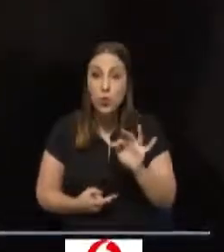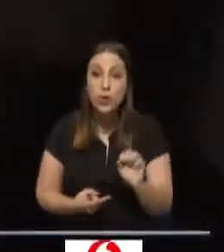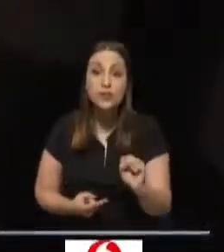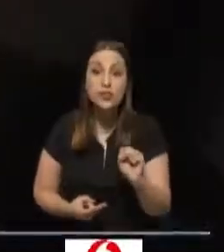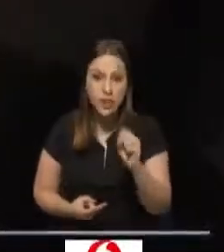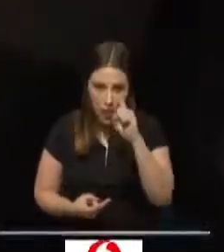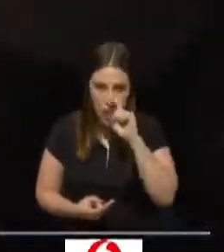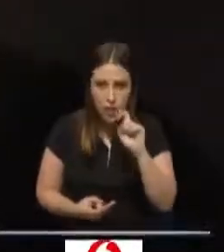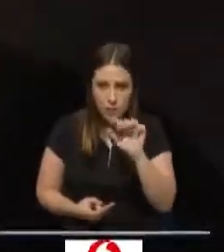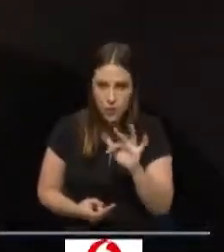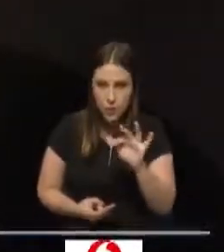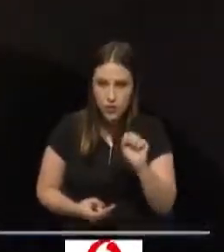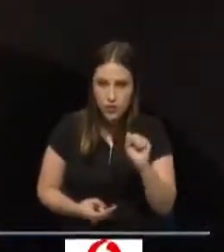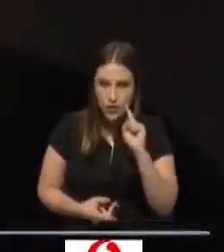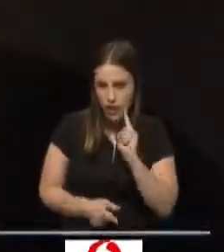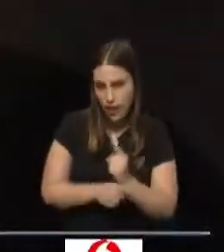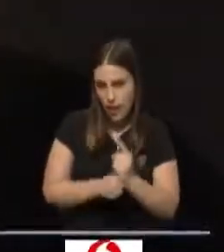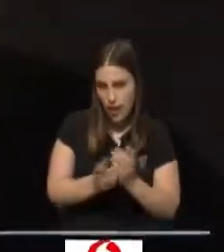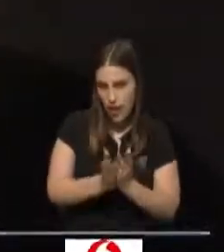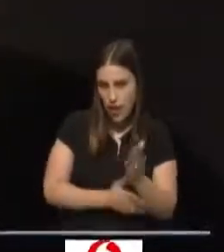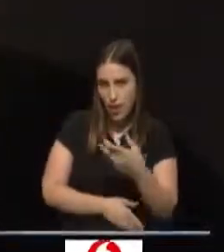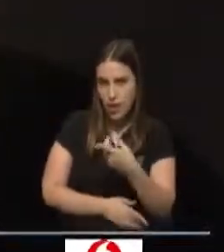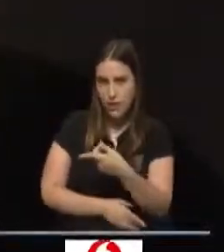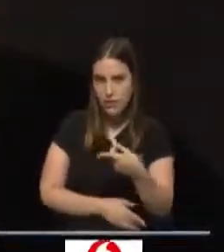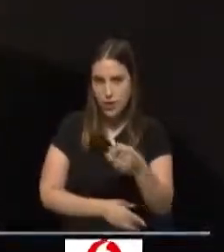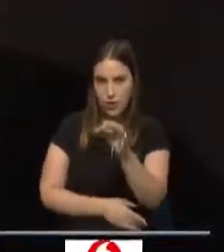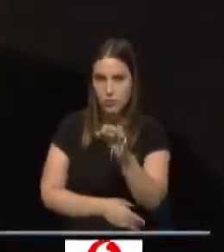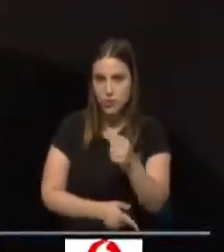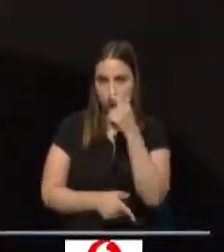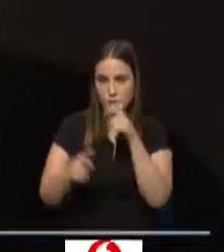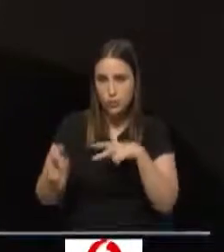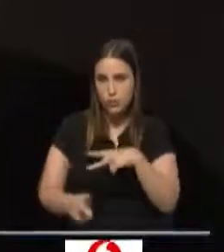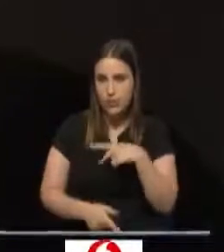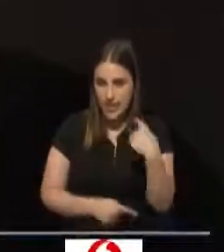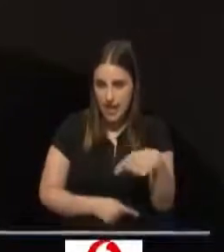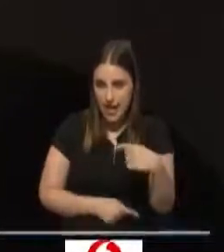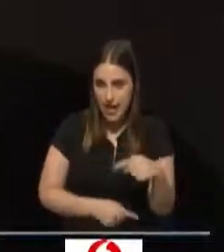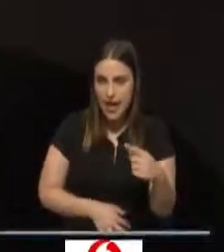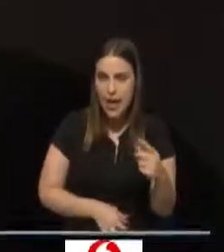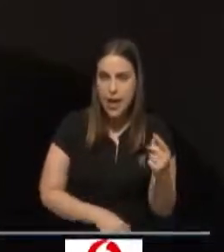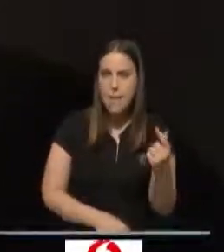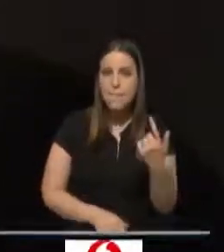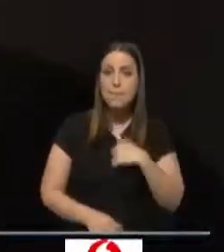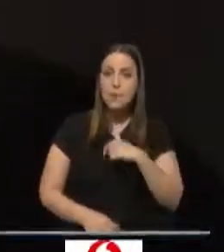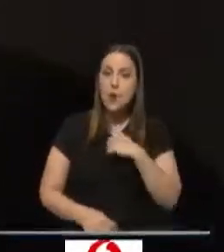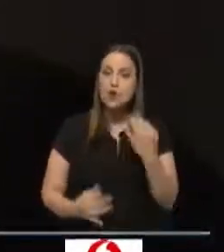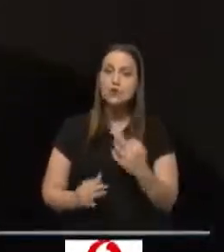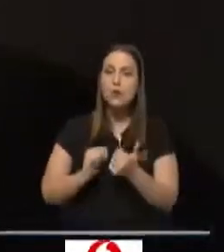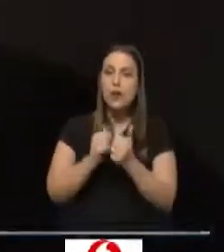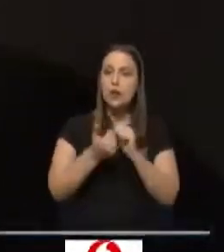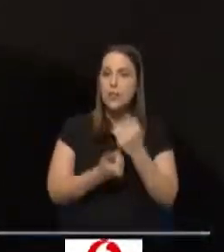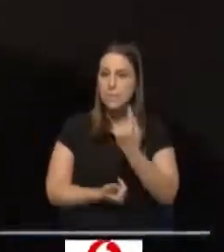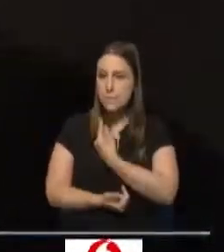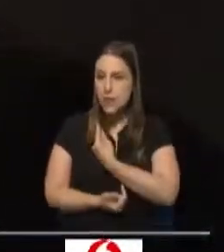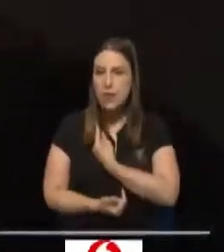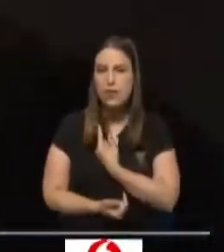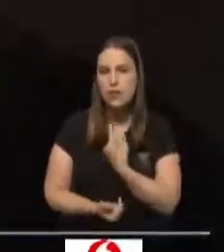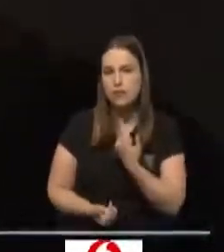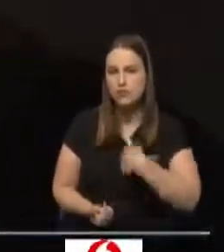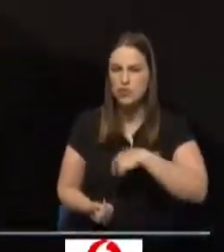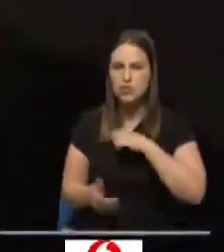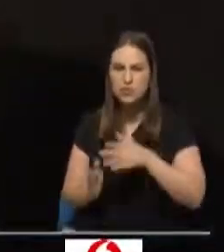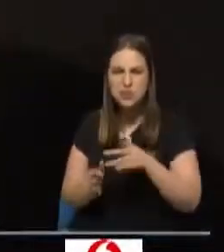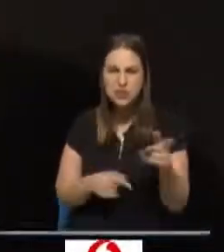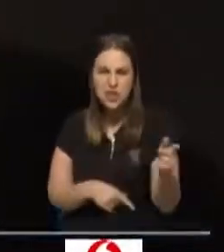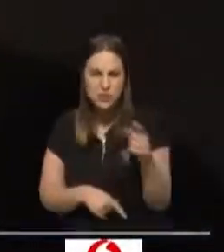And with 4G, remember 4G, it exists in Portuguese legislation since the 1990s, we had